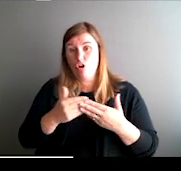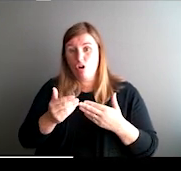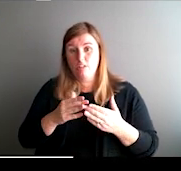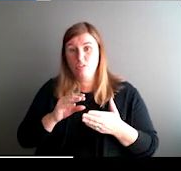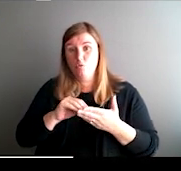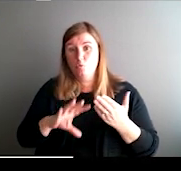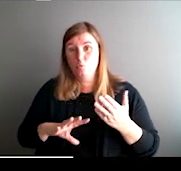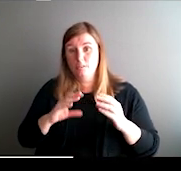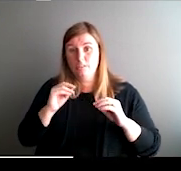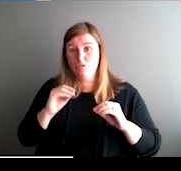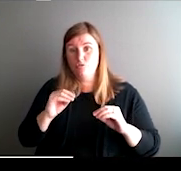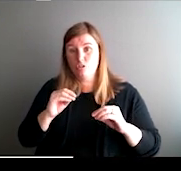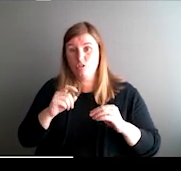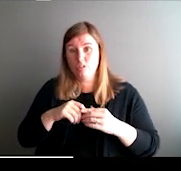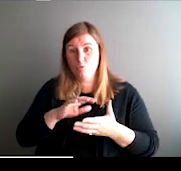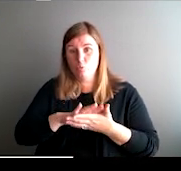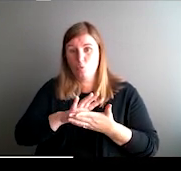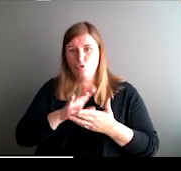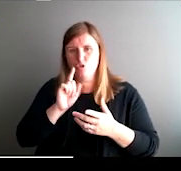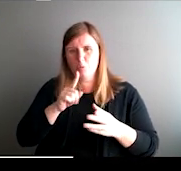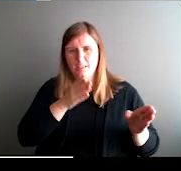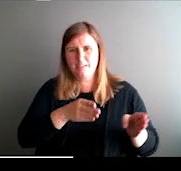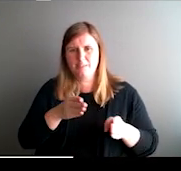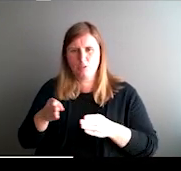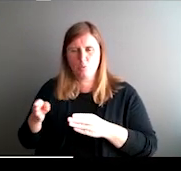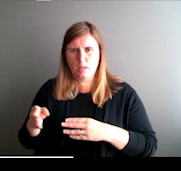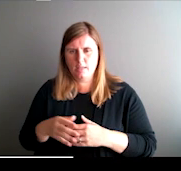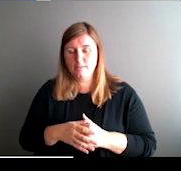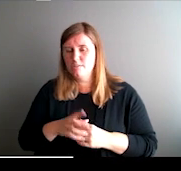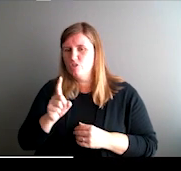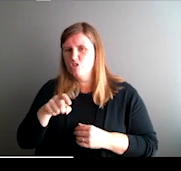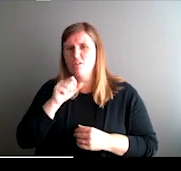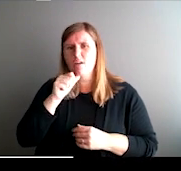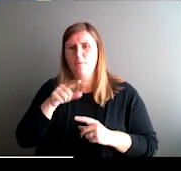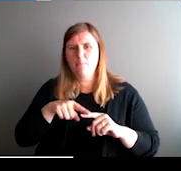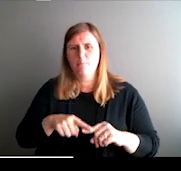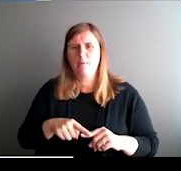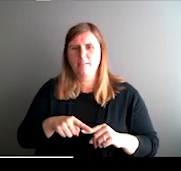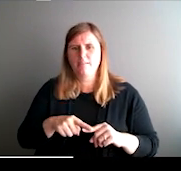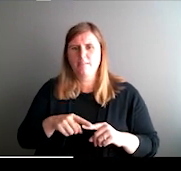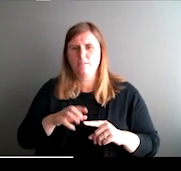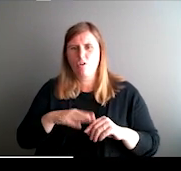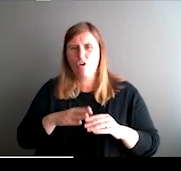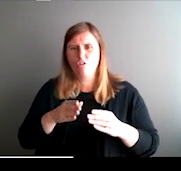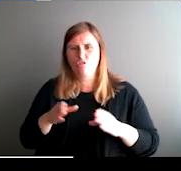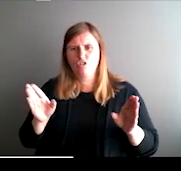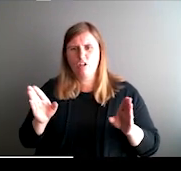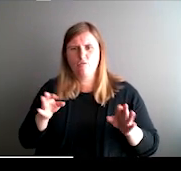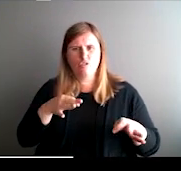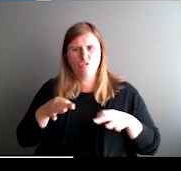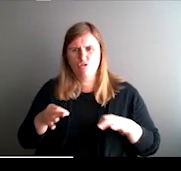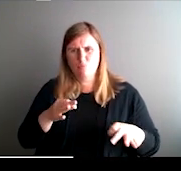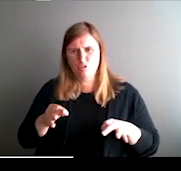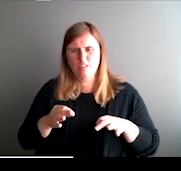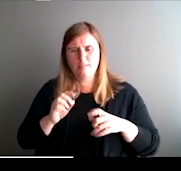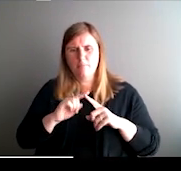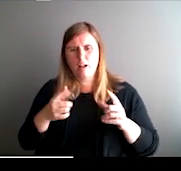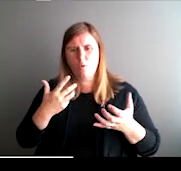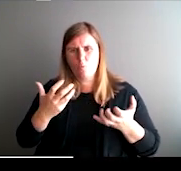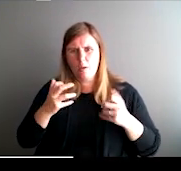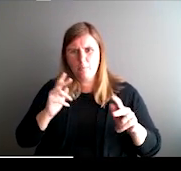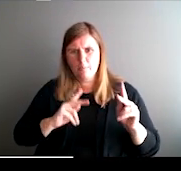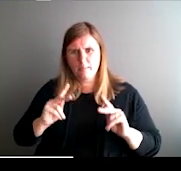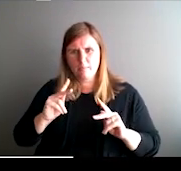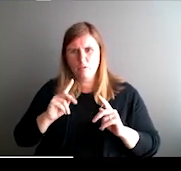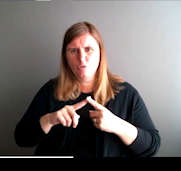students' instruction in schools should be individualized. It shouldn't be based necessarily on general descriptions, but I want people